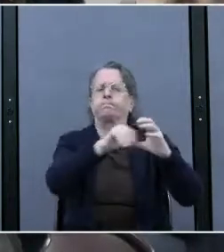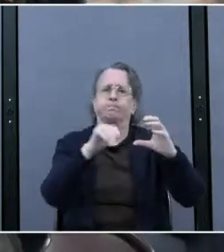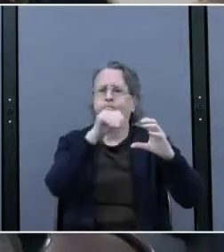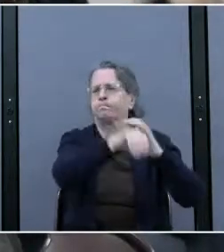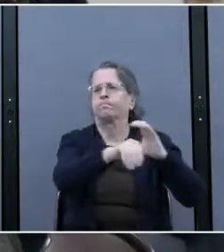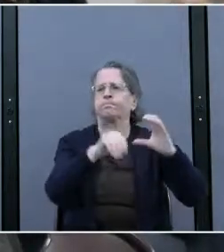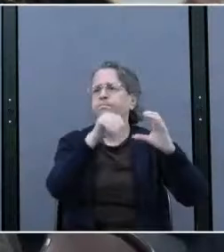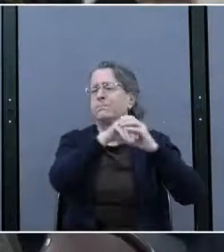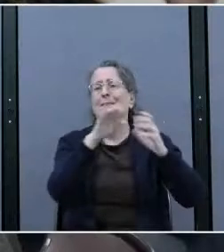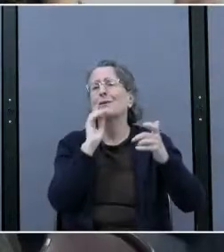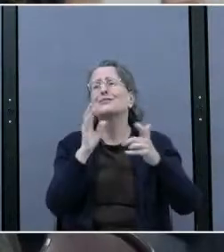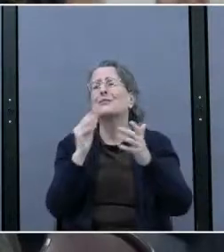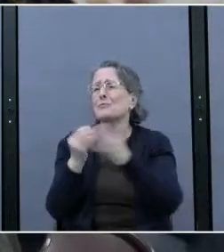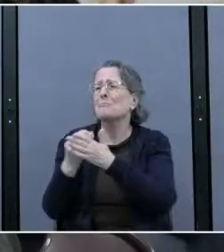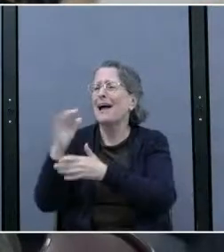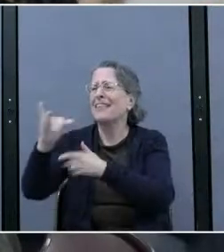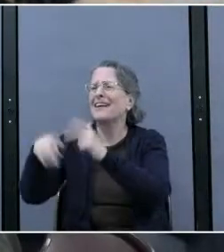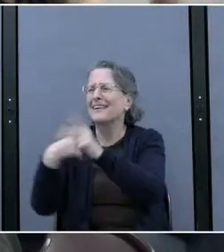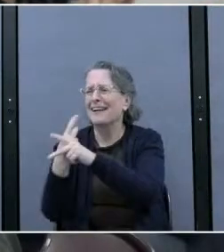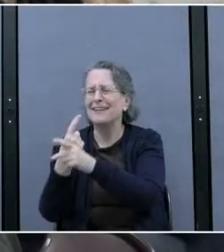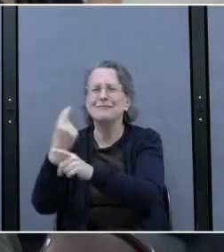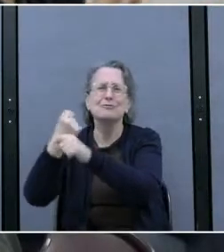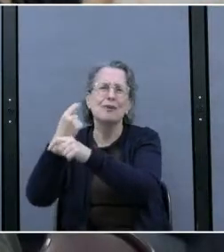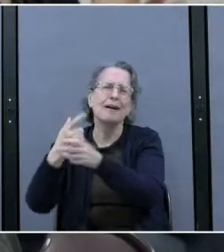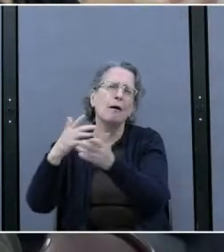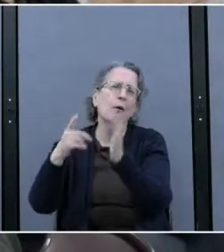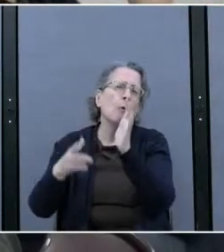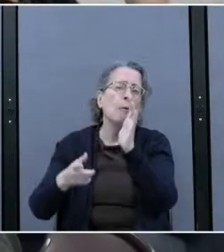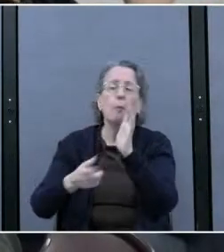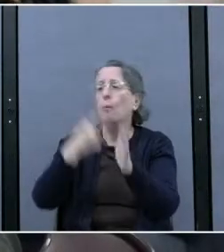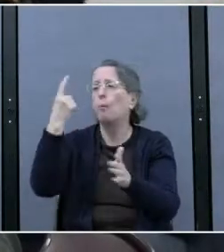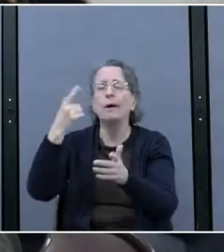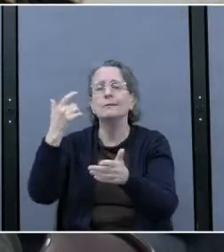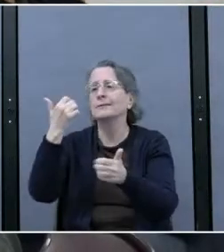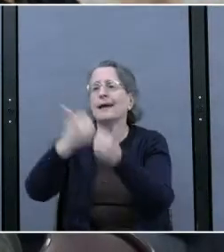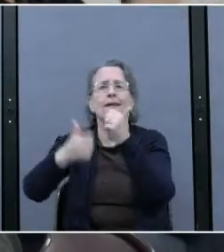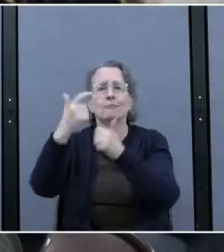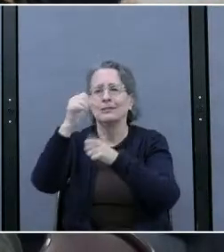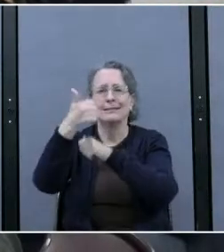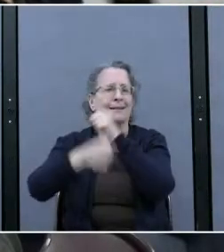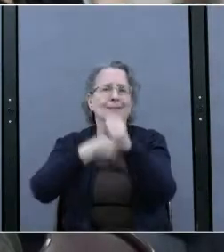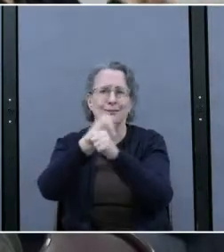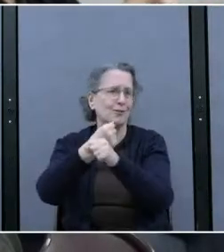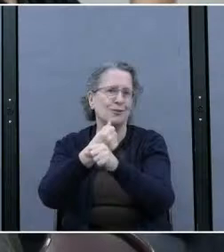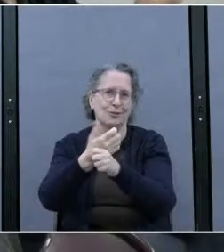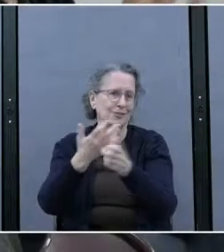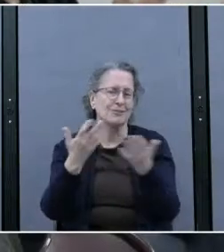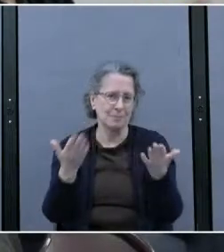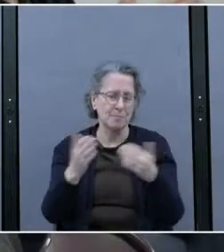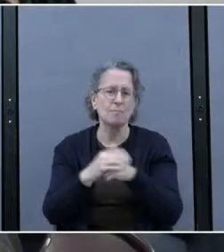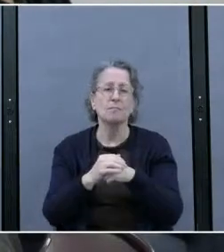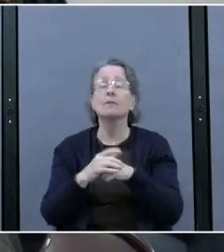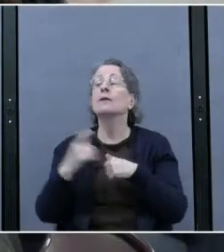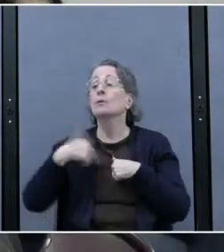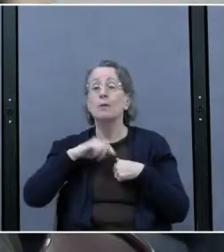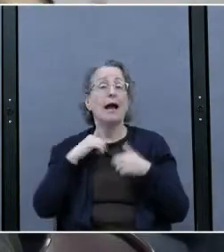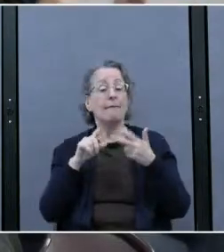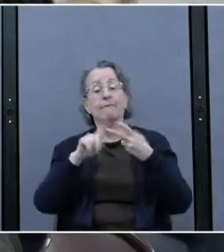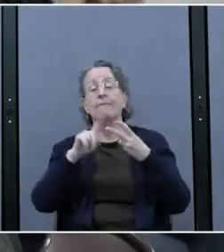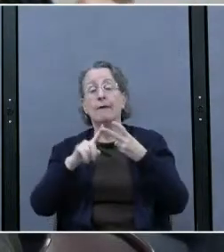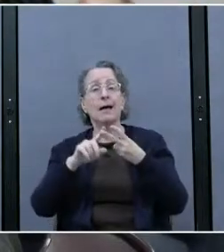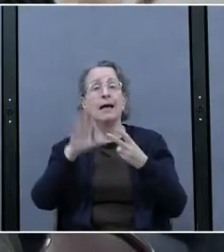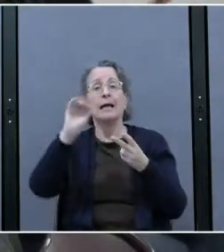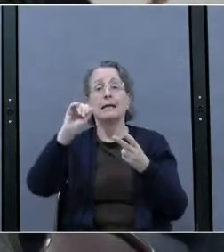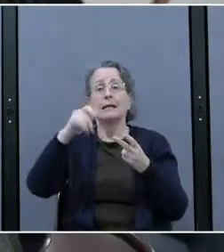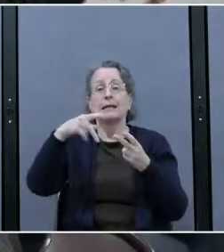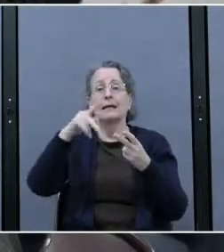buy a truck. So there are certain exceptions, and we have a whole capital reserve fund that outlines